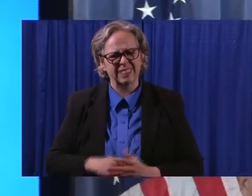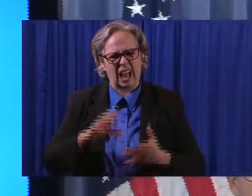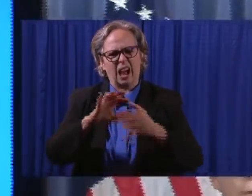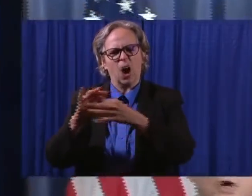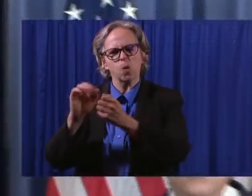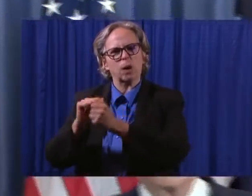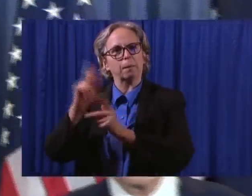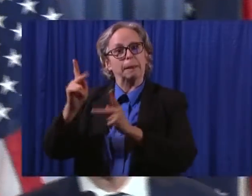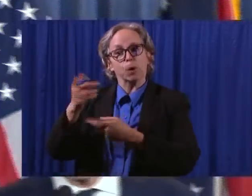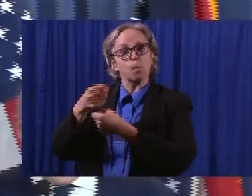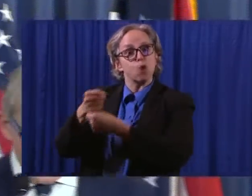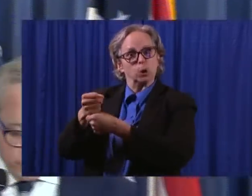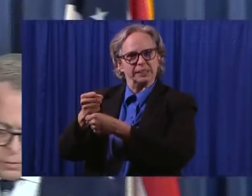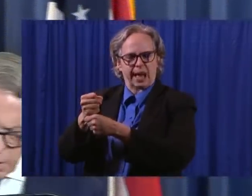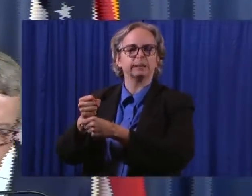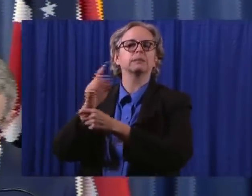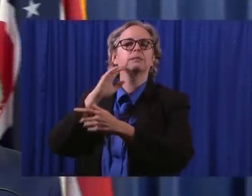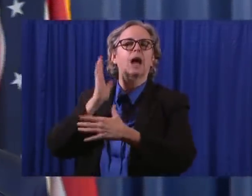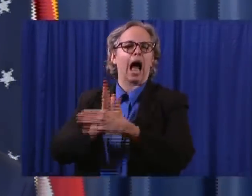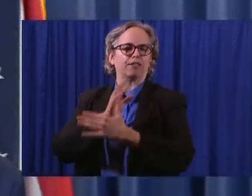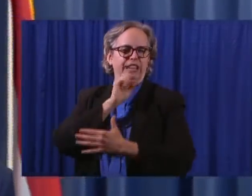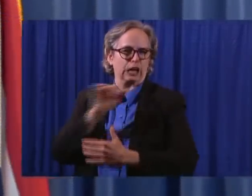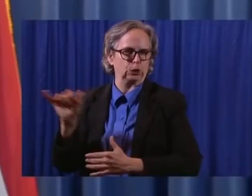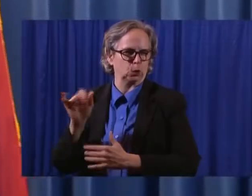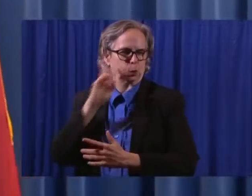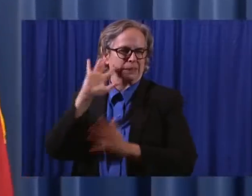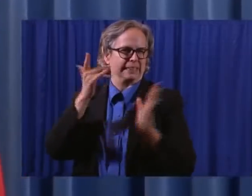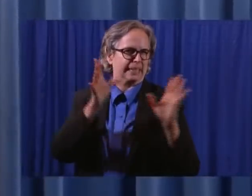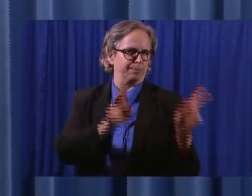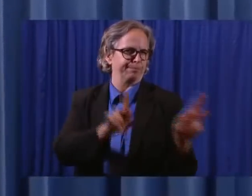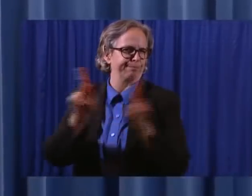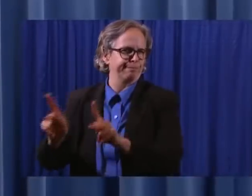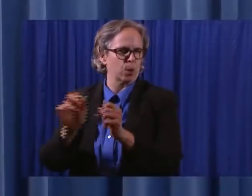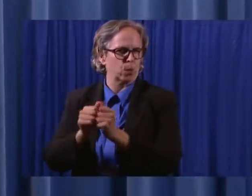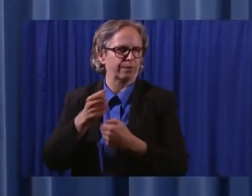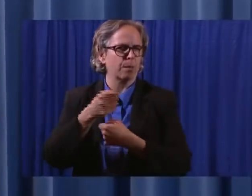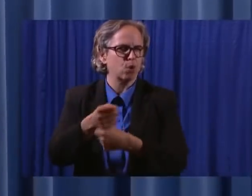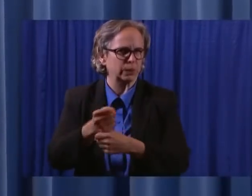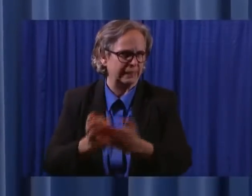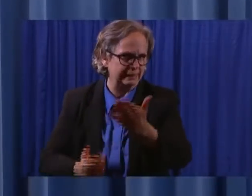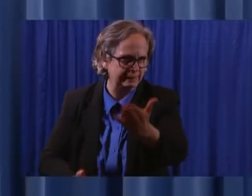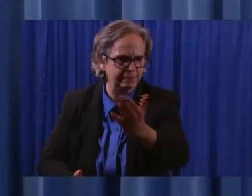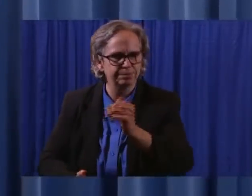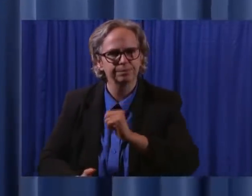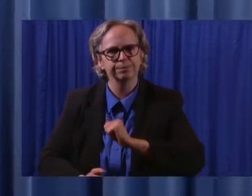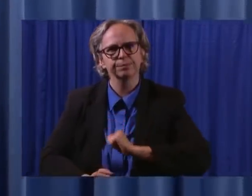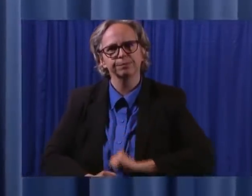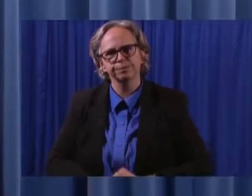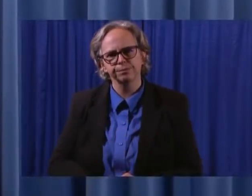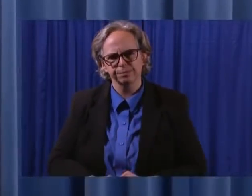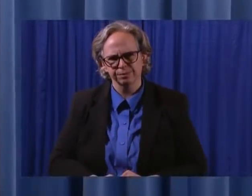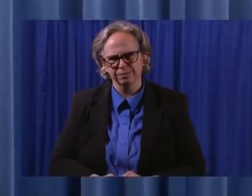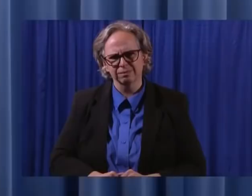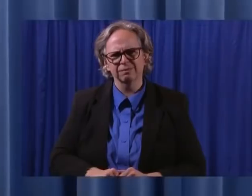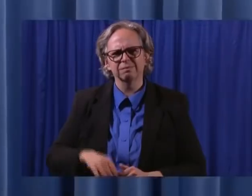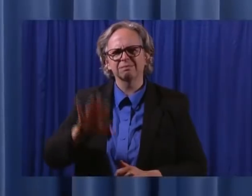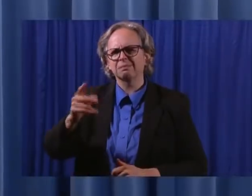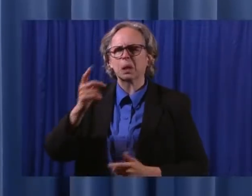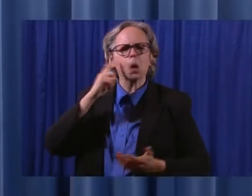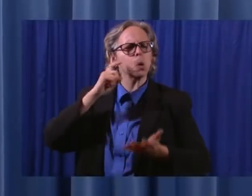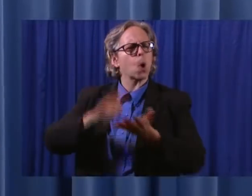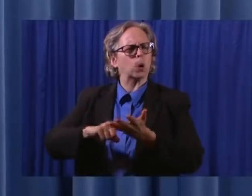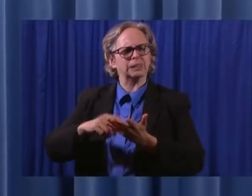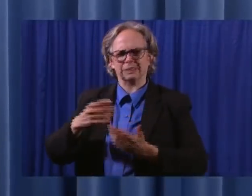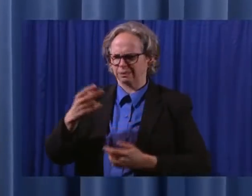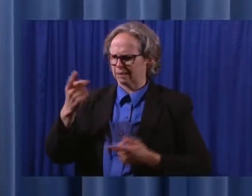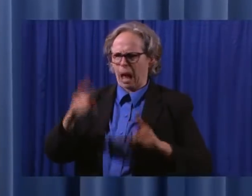The trends that we just talked about are trends that we're seeing in Hamilton County, and we want to focus a little bit